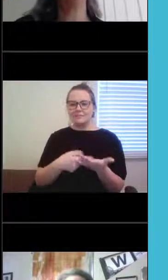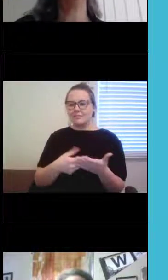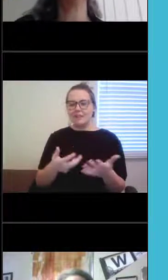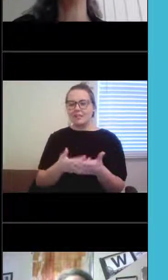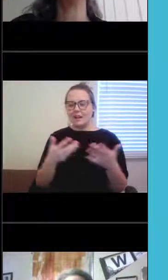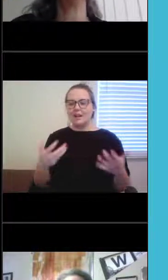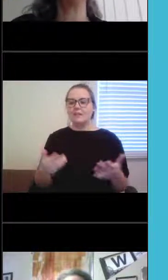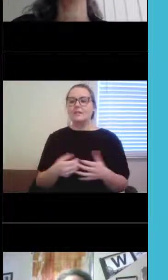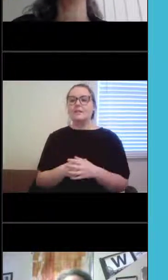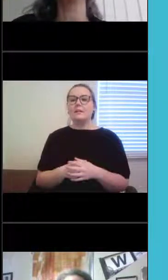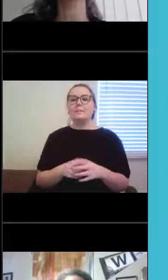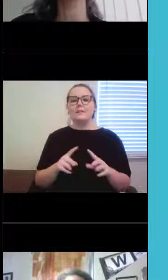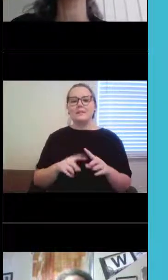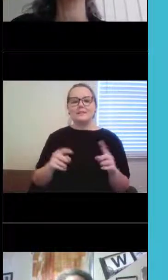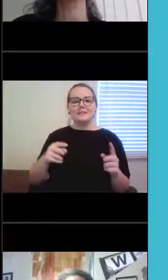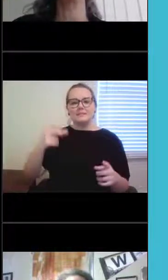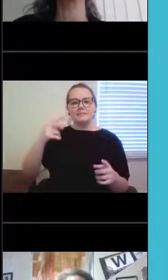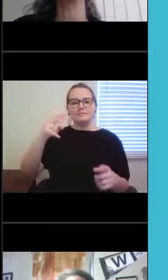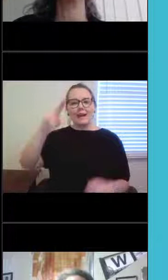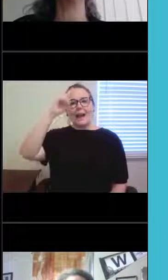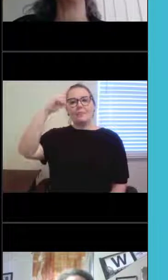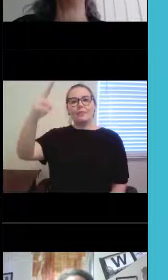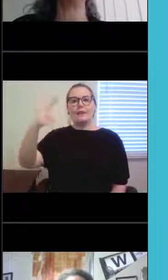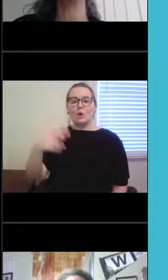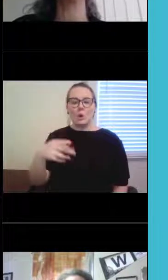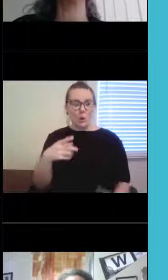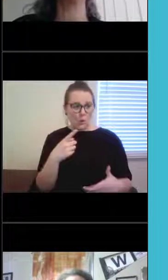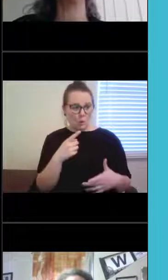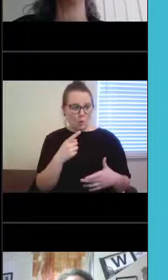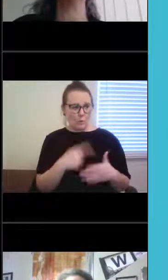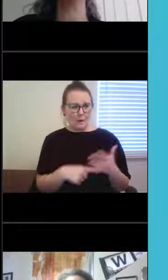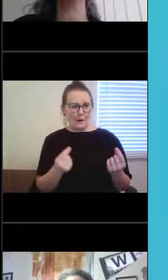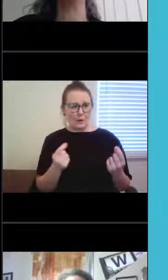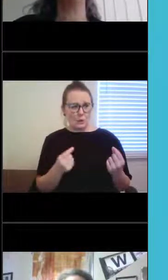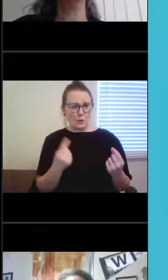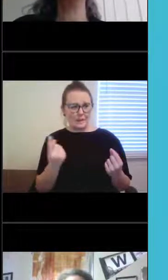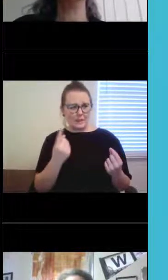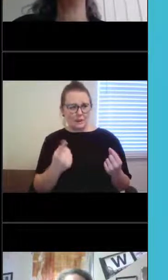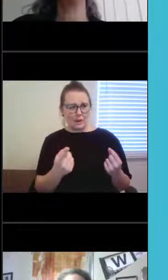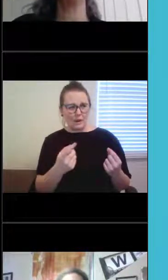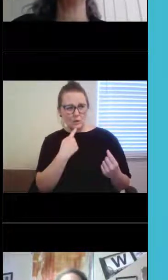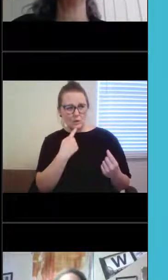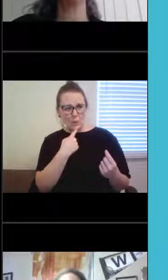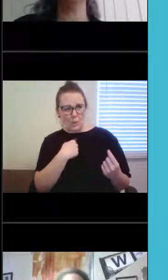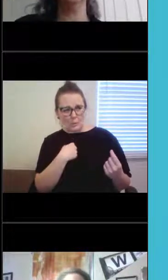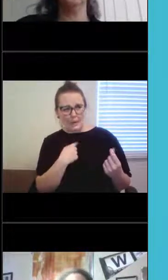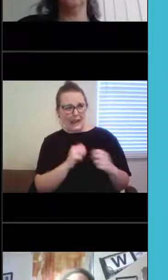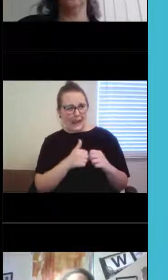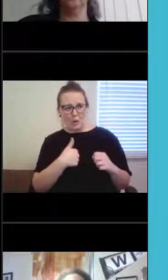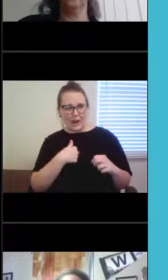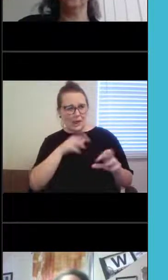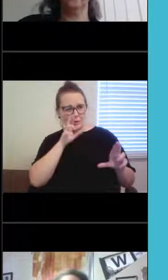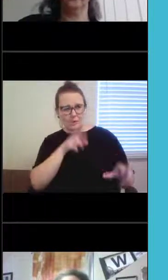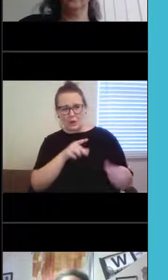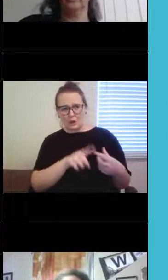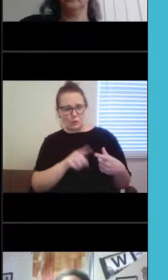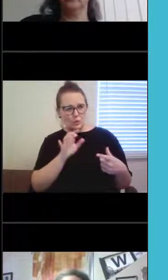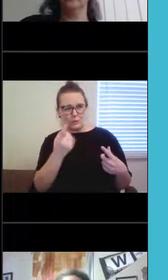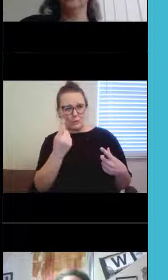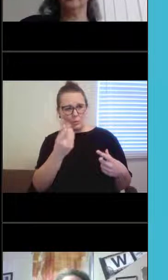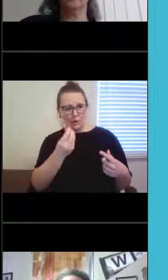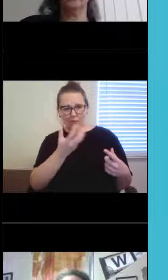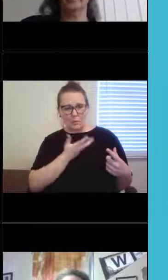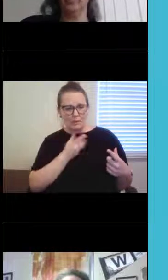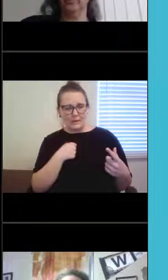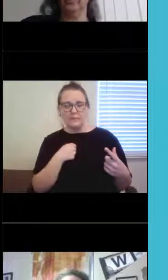about hypothetical. What would I do if somebody disclosed to me, and asking students or others, how would you respond to a disclosure?